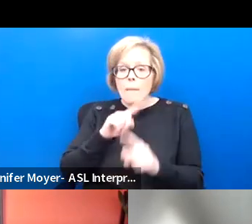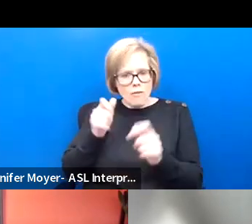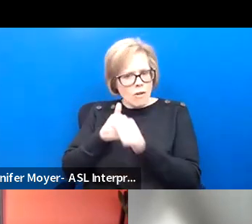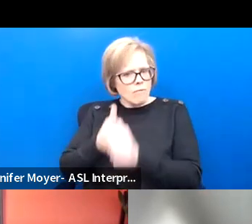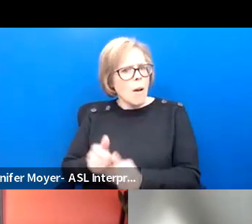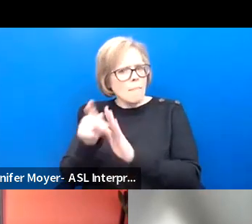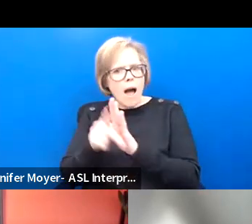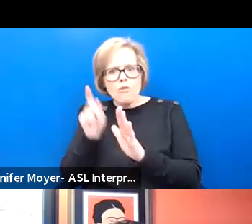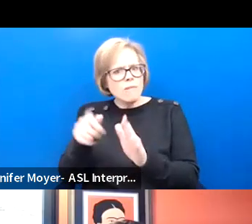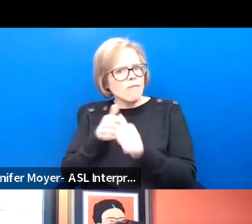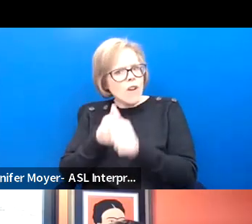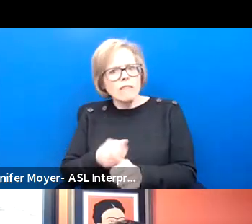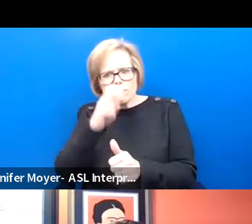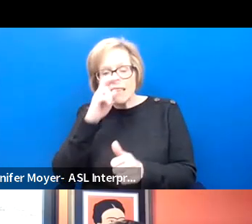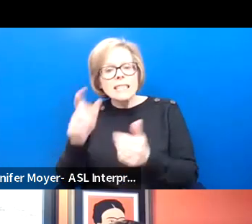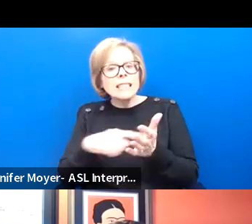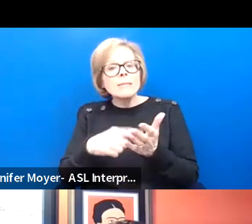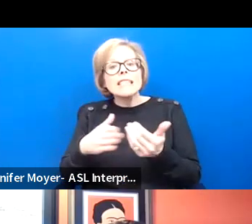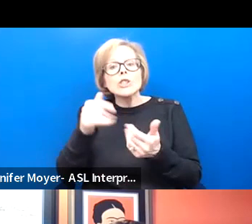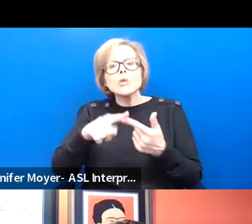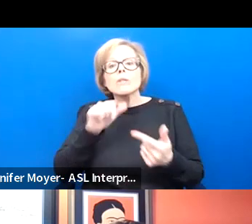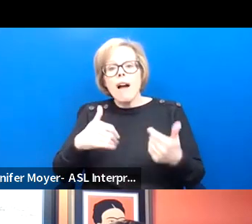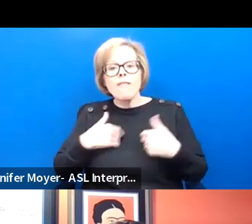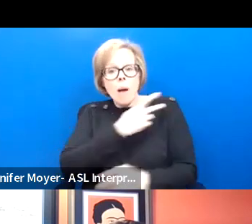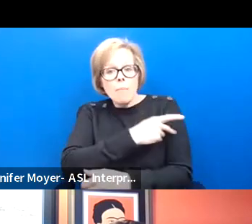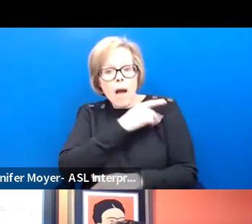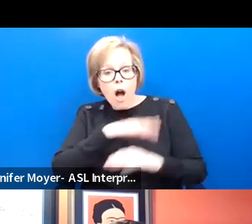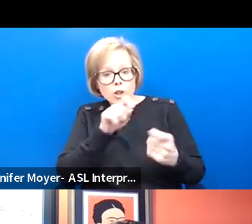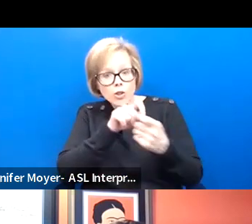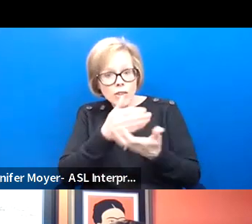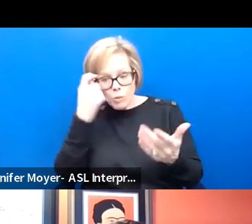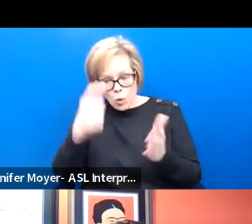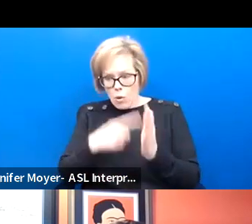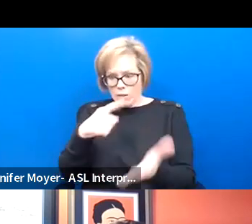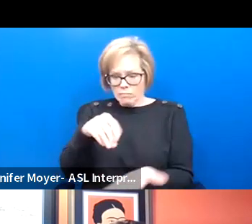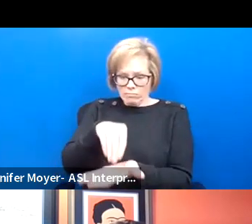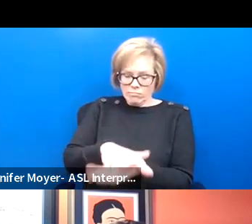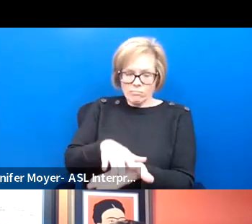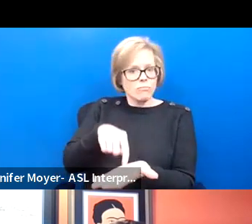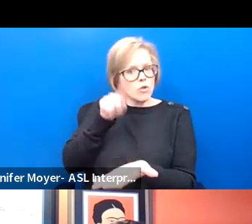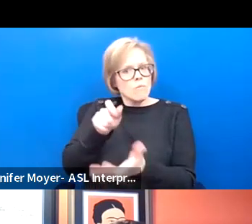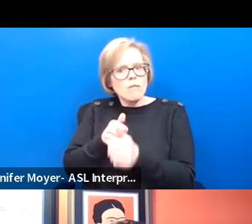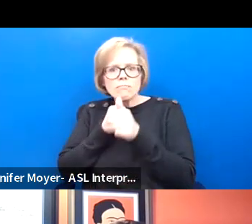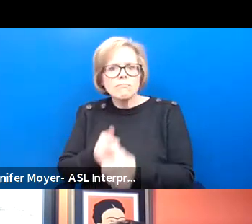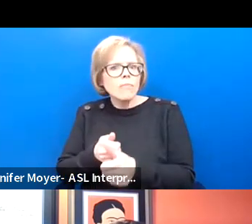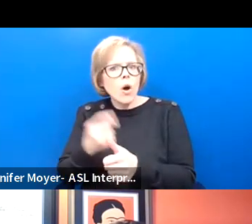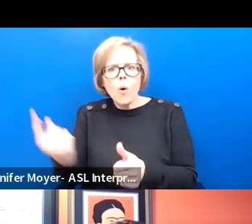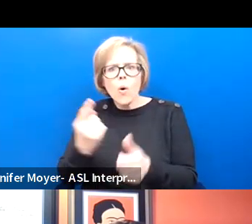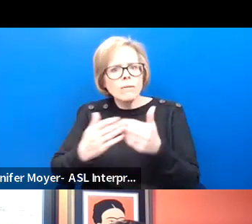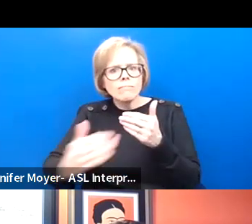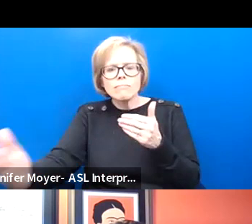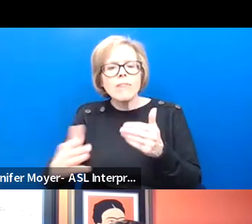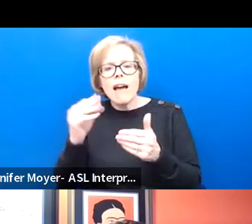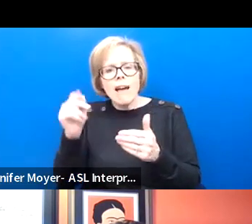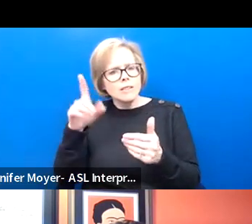by. Sometimes it's easier not to have a policy on certain things because once it's written, you have to abide by it, and it has to be an